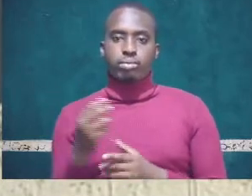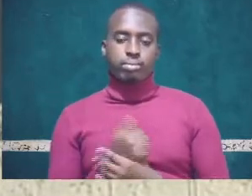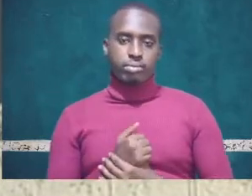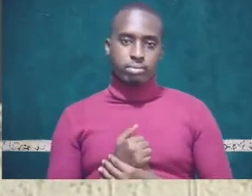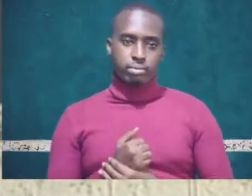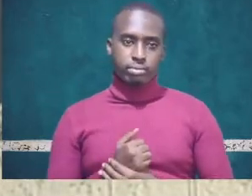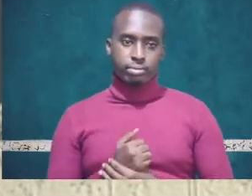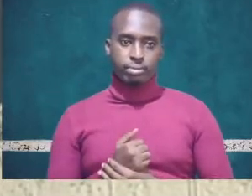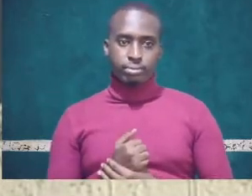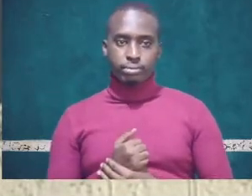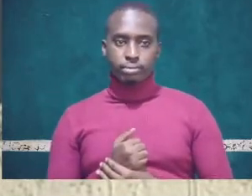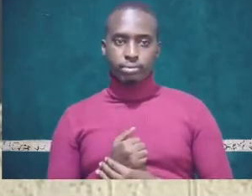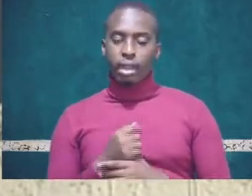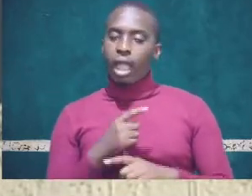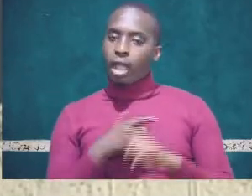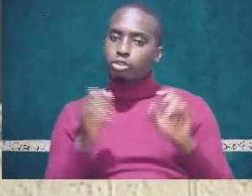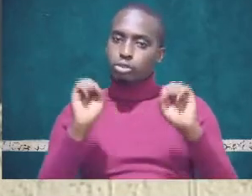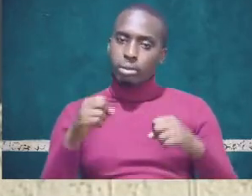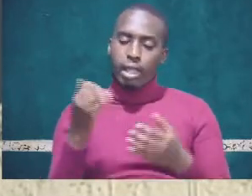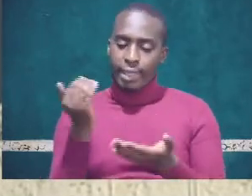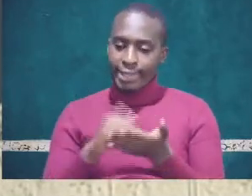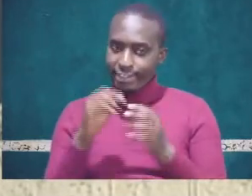units. Then you can also check